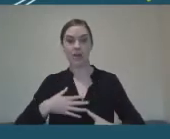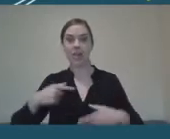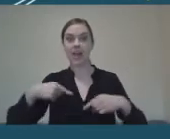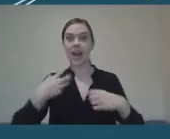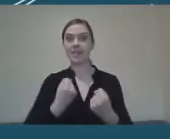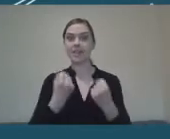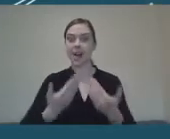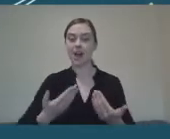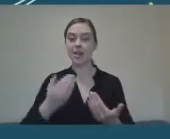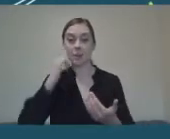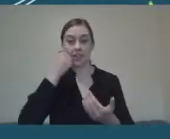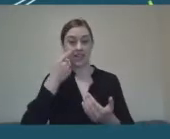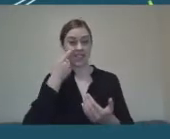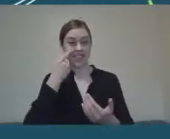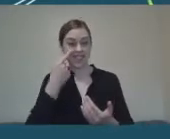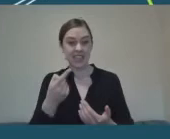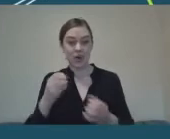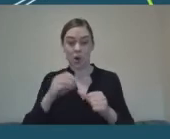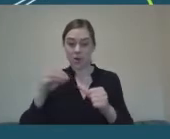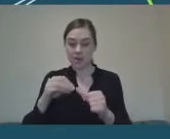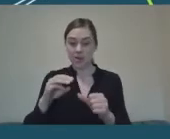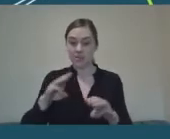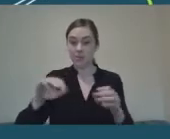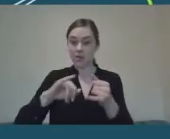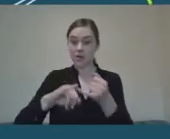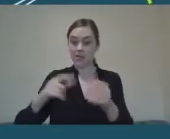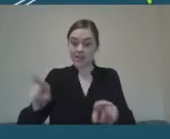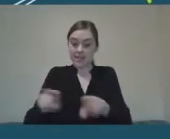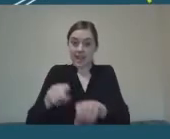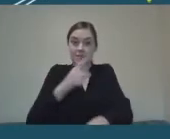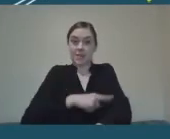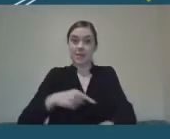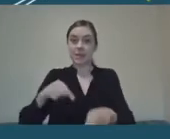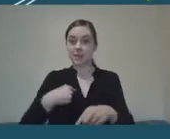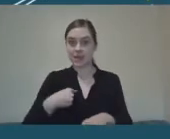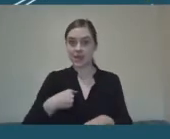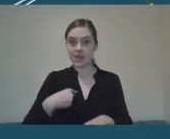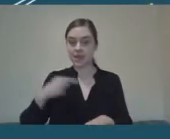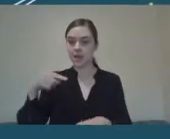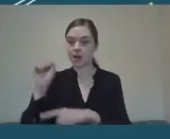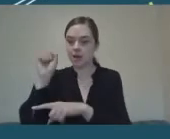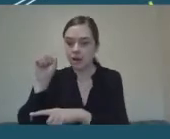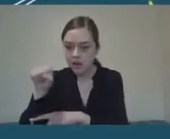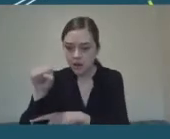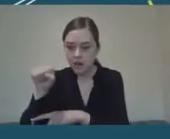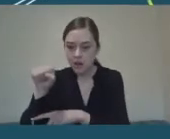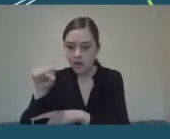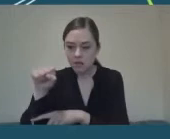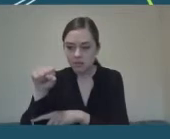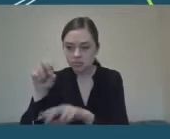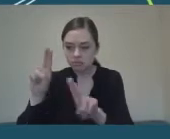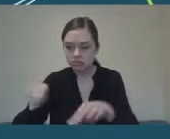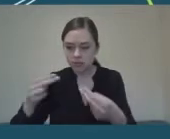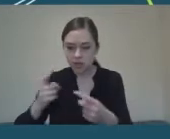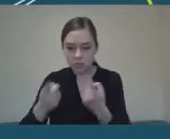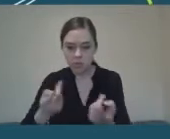I've seen other people like me with this disability and they're so hunched over. They think that they can't do things.